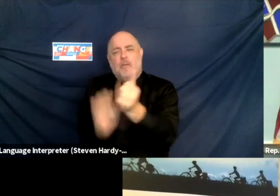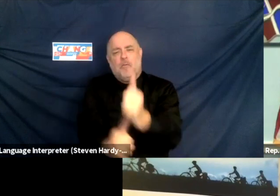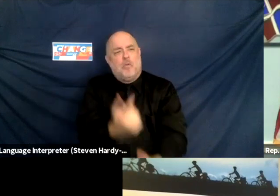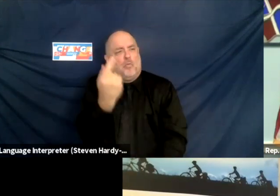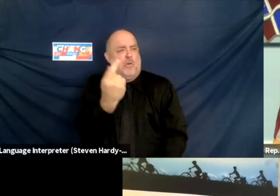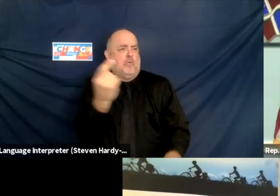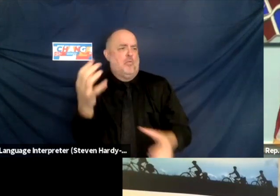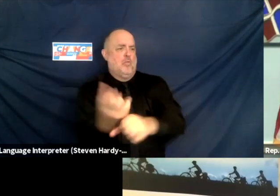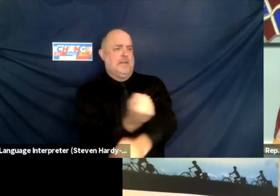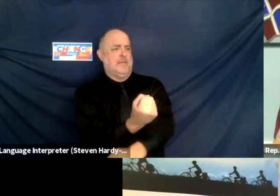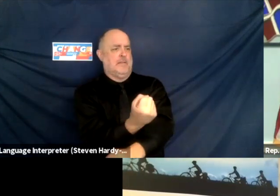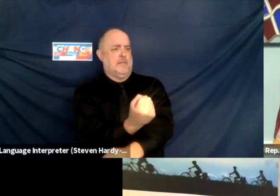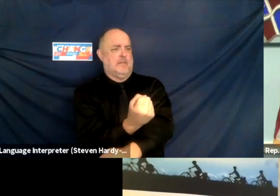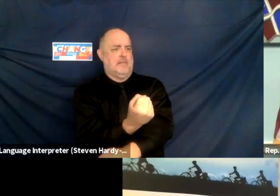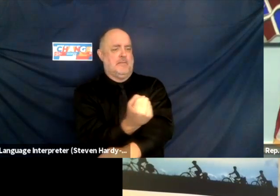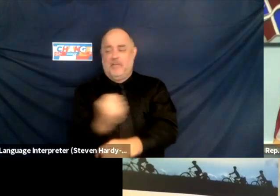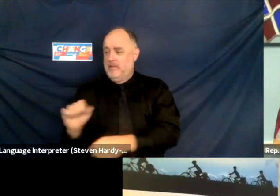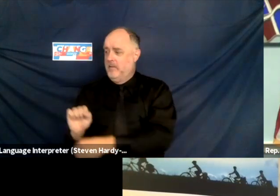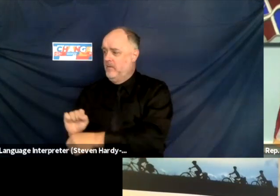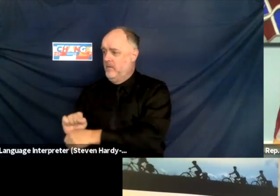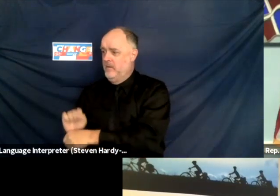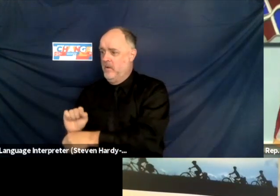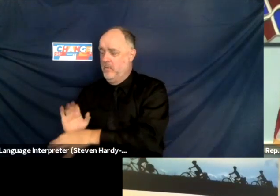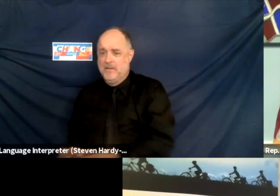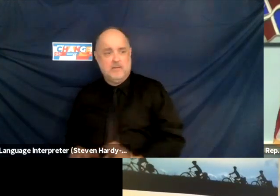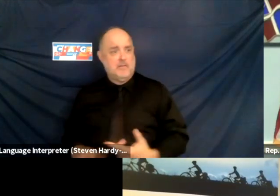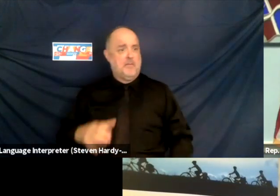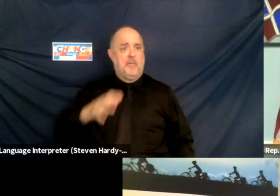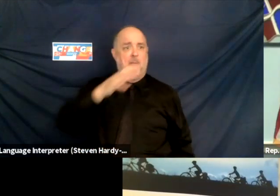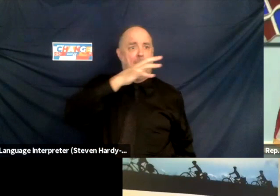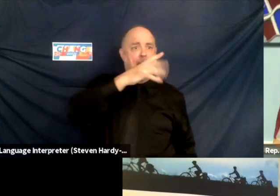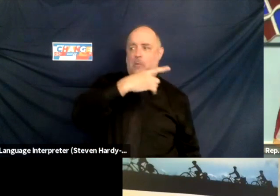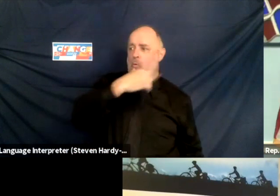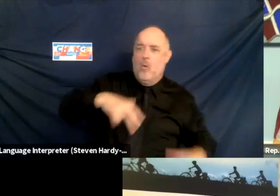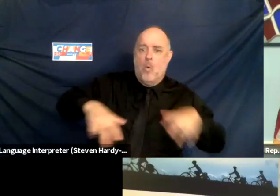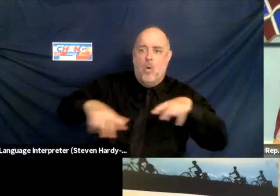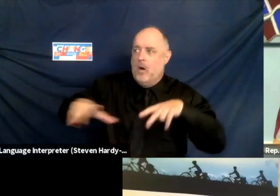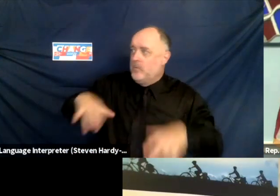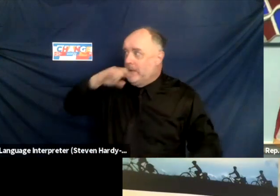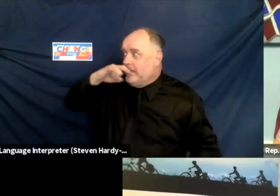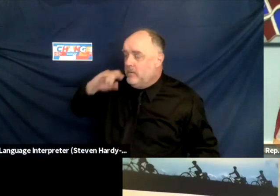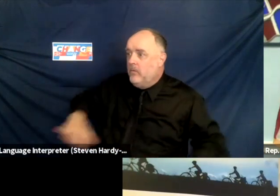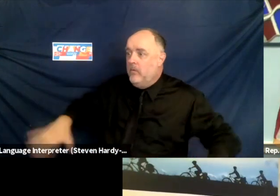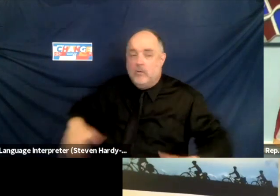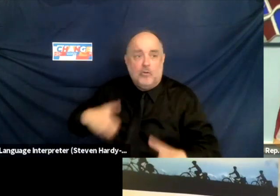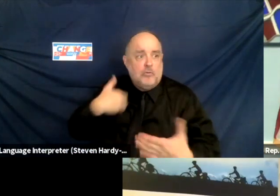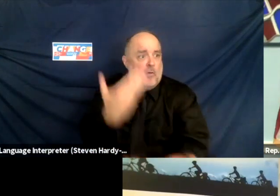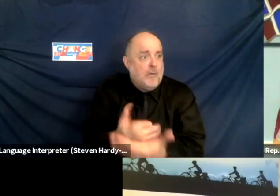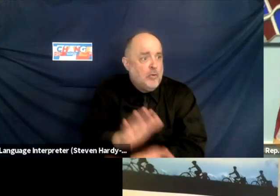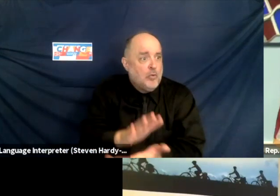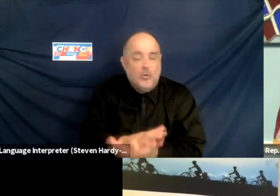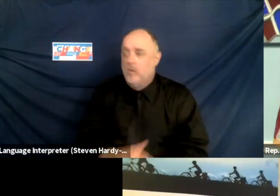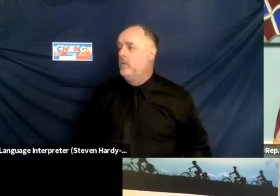business person wins. The mom who walks her child to school in the morning wins. Folks